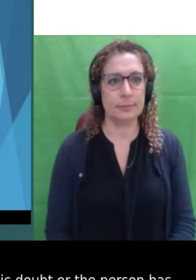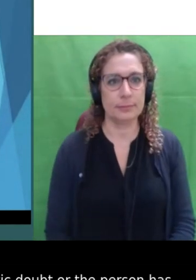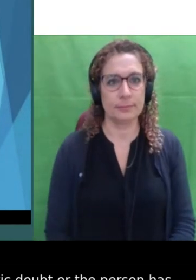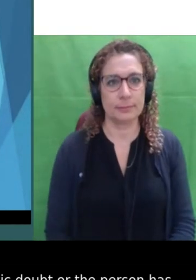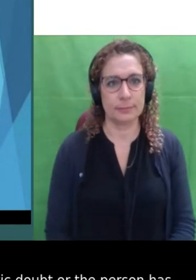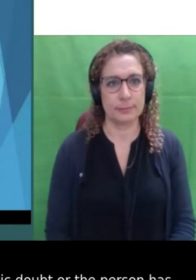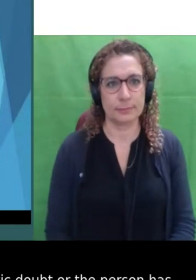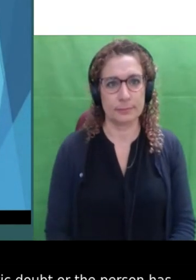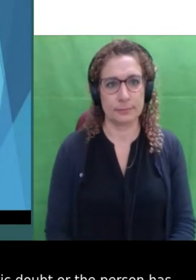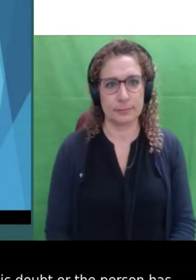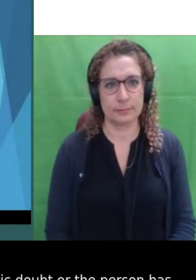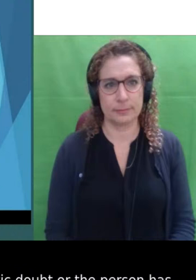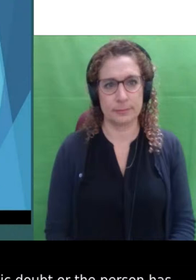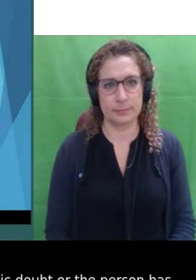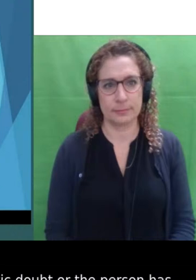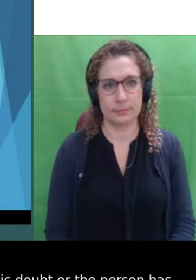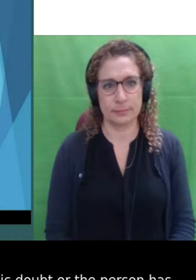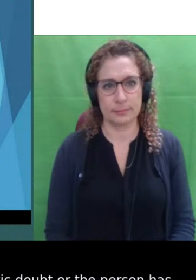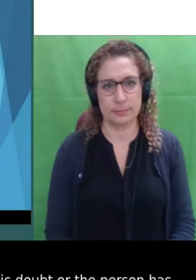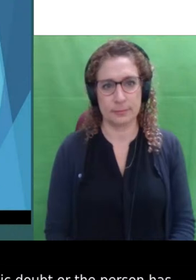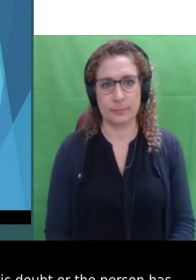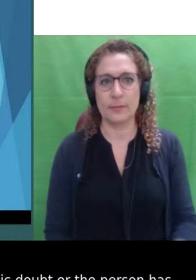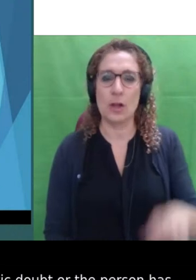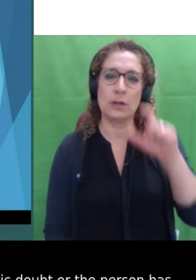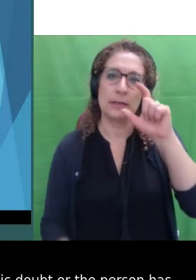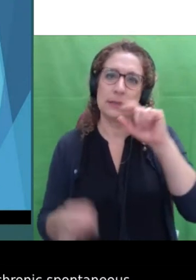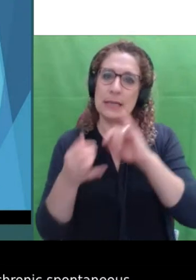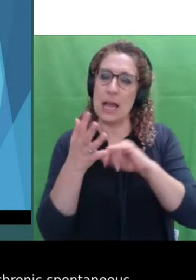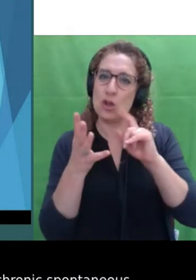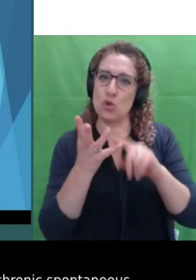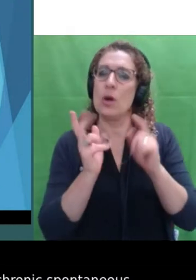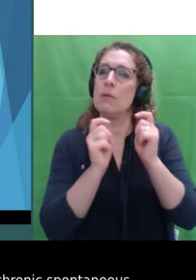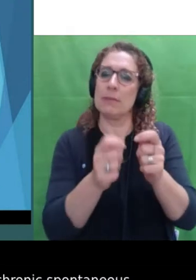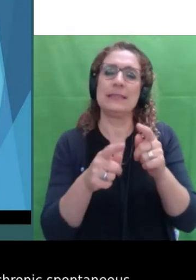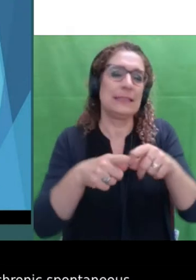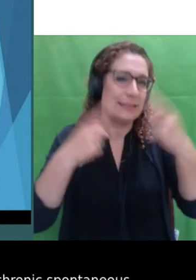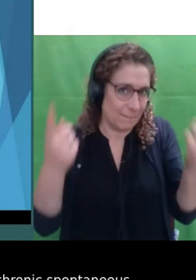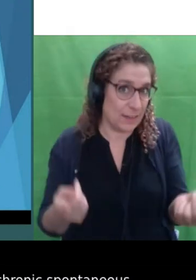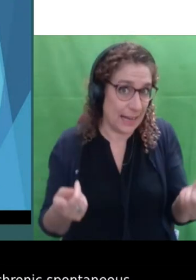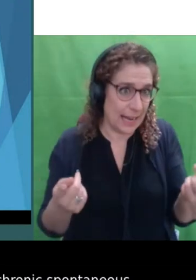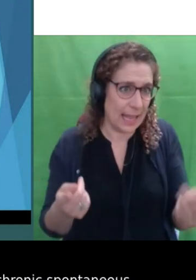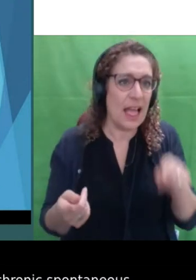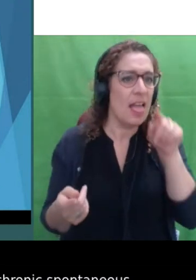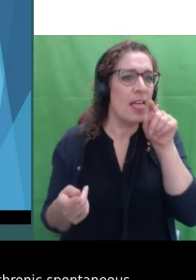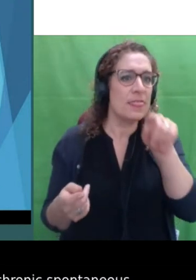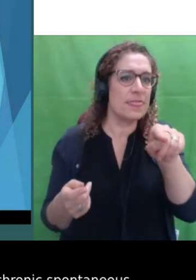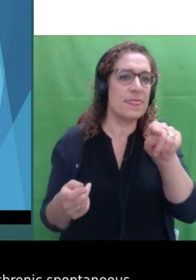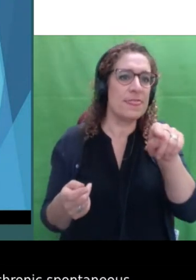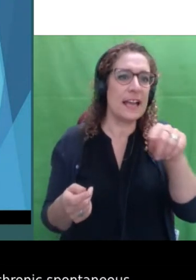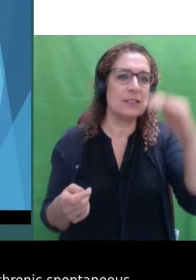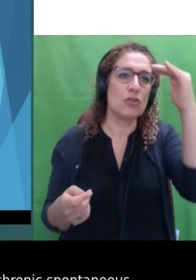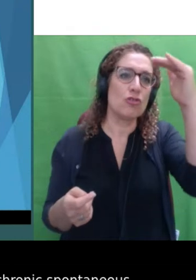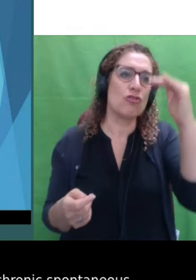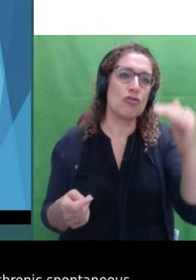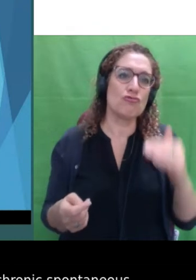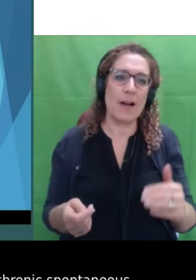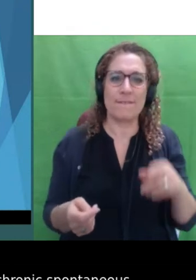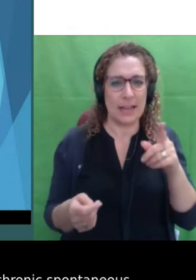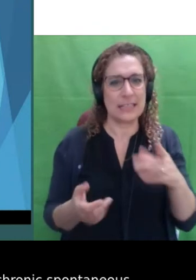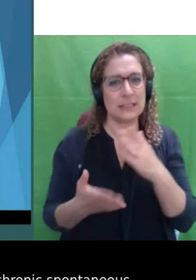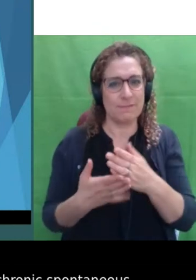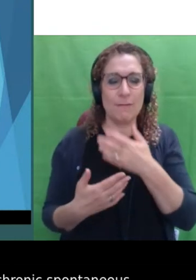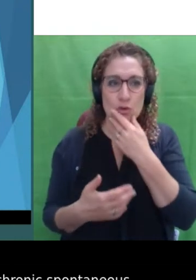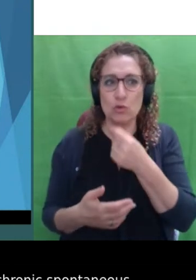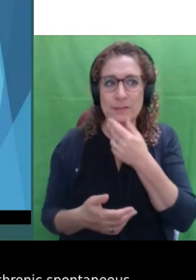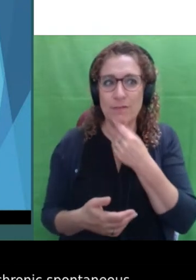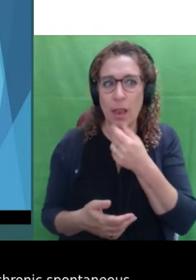spontaneous urticaria is managed fairly differently and i think the graph which you can read as i talk is very very useful so again